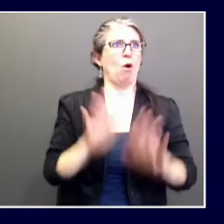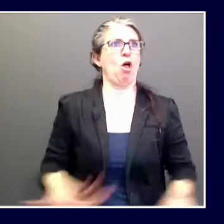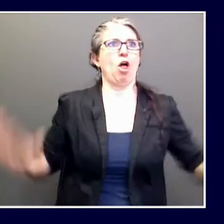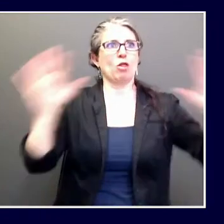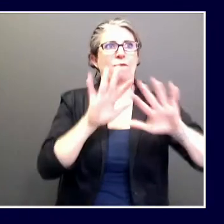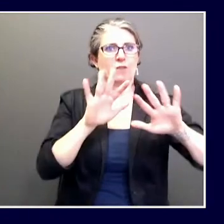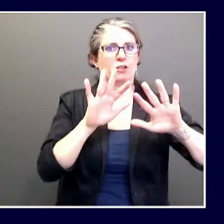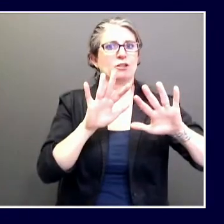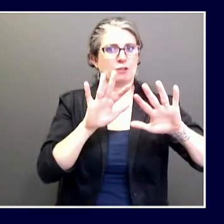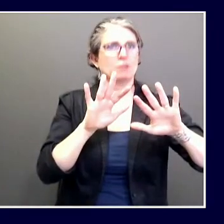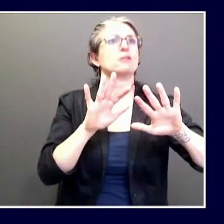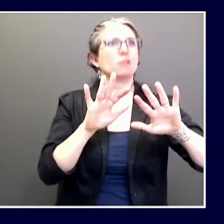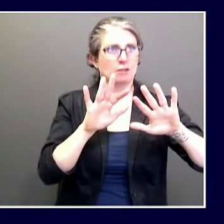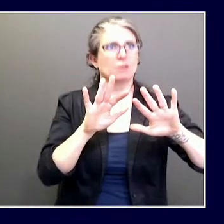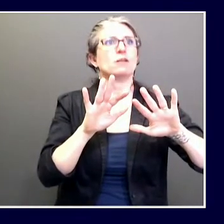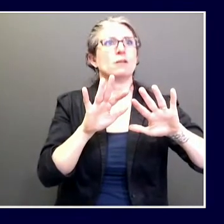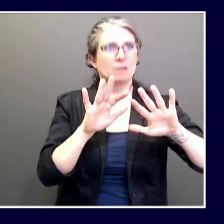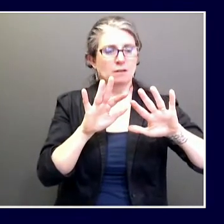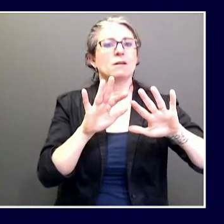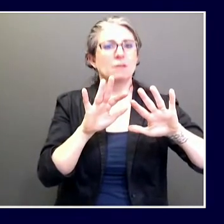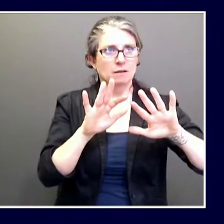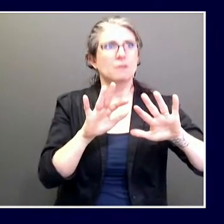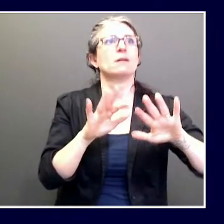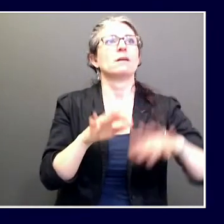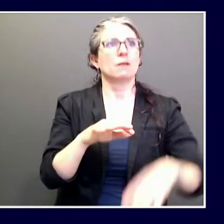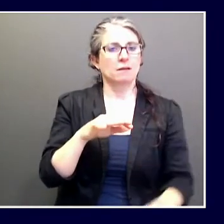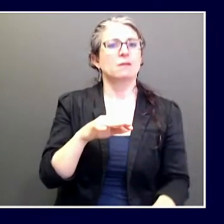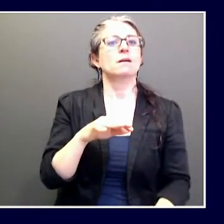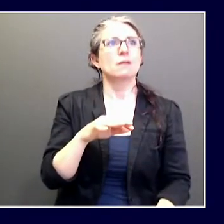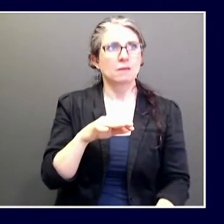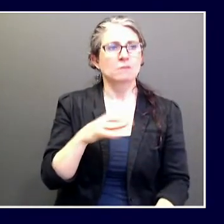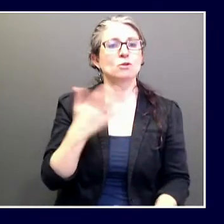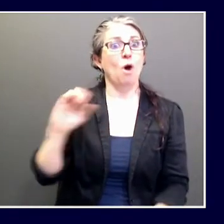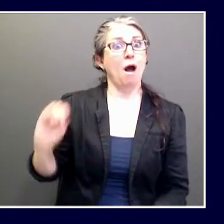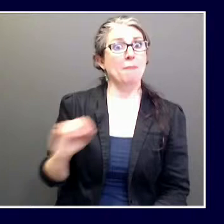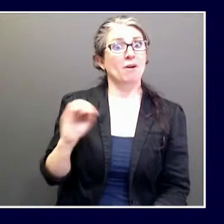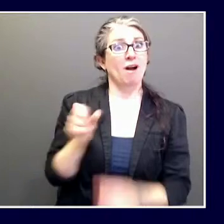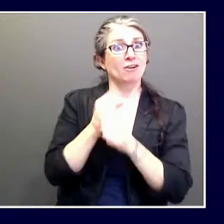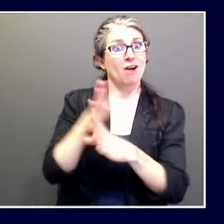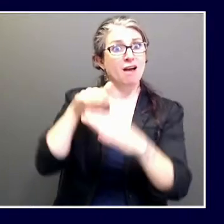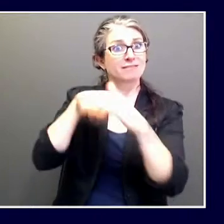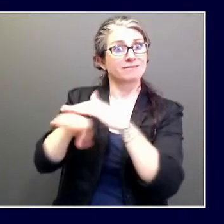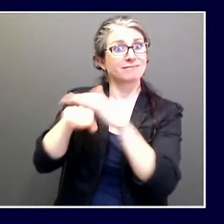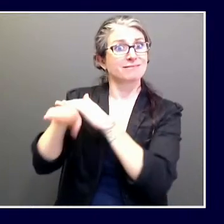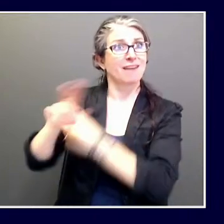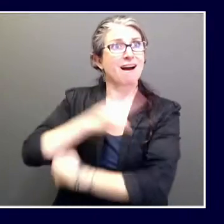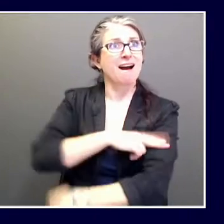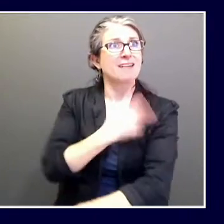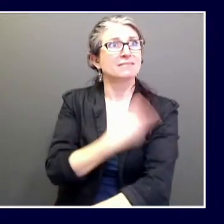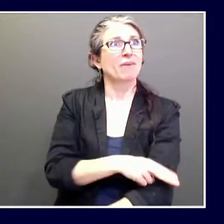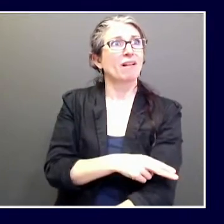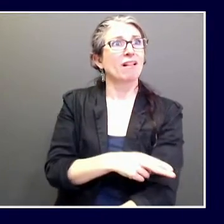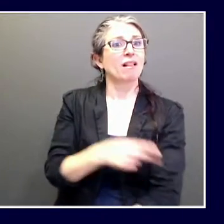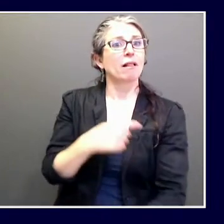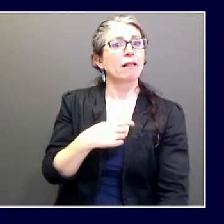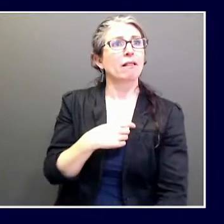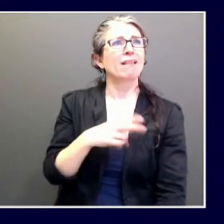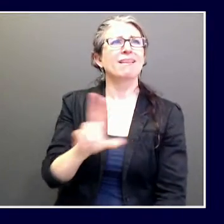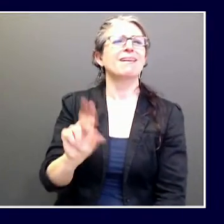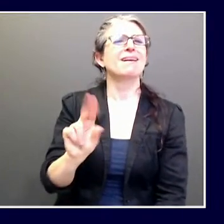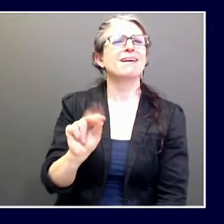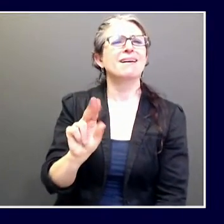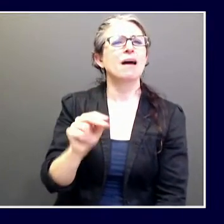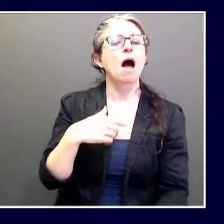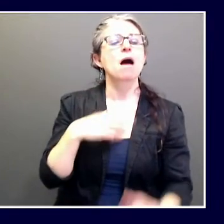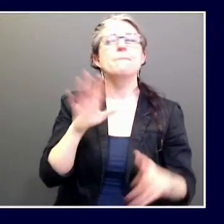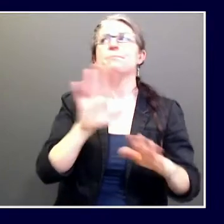want to give folks the impression that Delta is something that we can forget about or that is no longer a